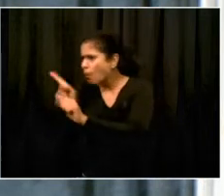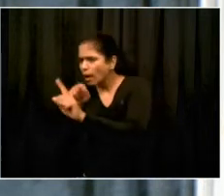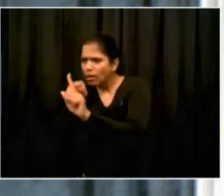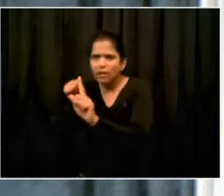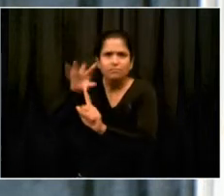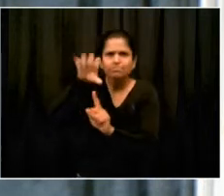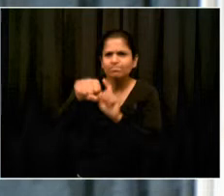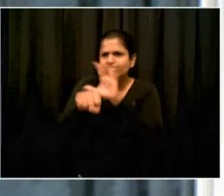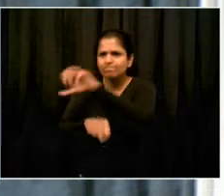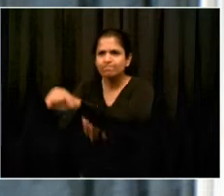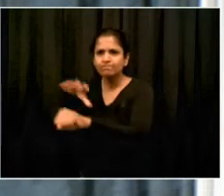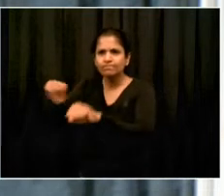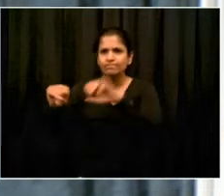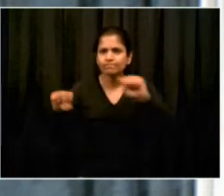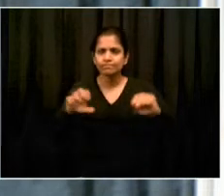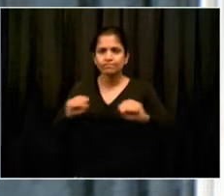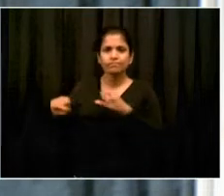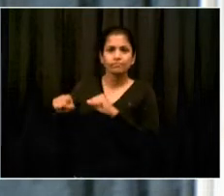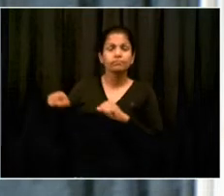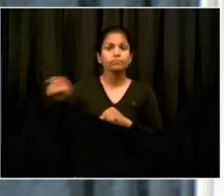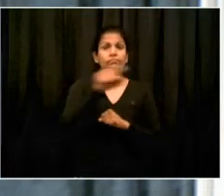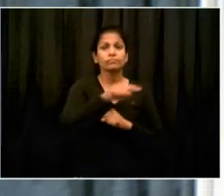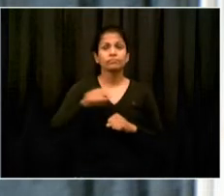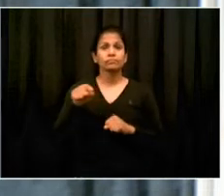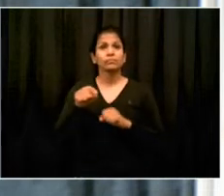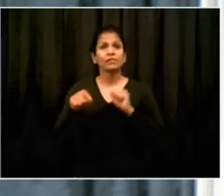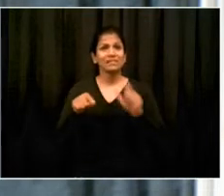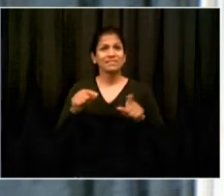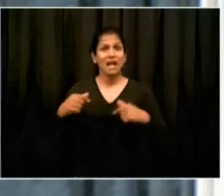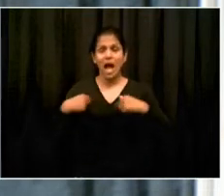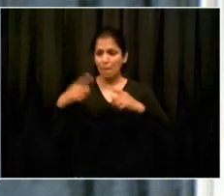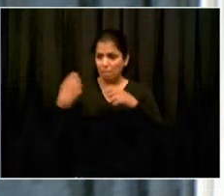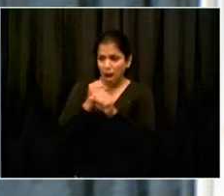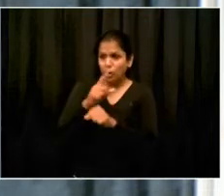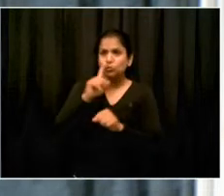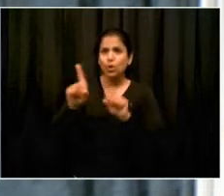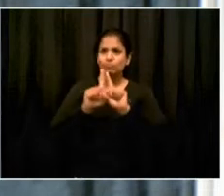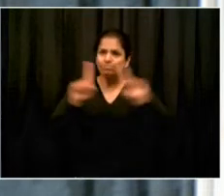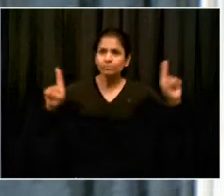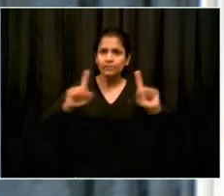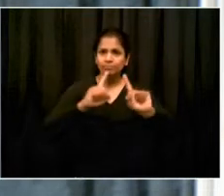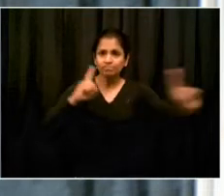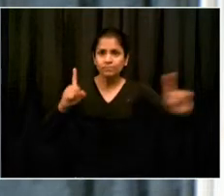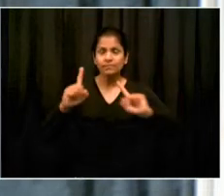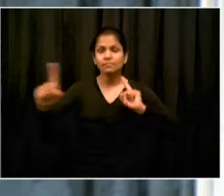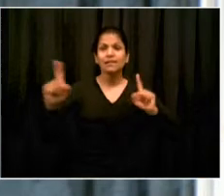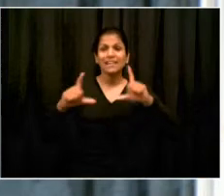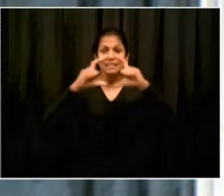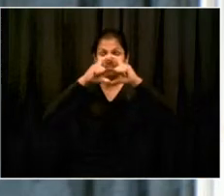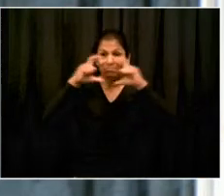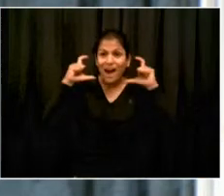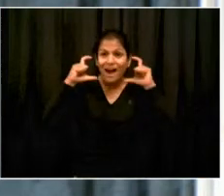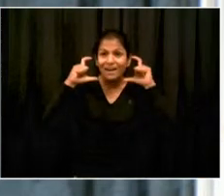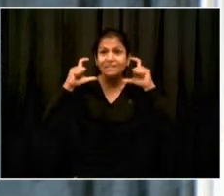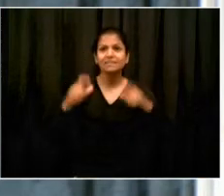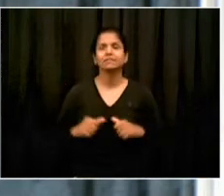mask wearing as possible. And so any additional restrictions that do need to be put in place